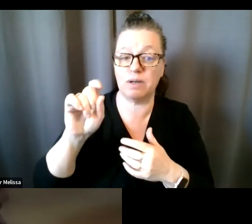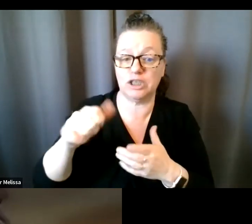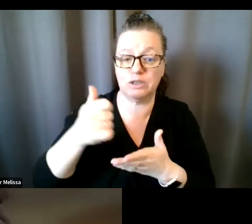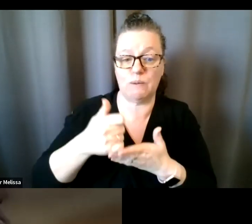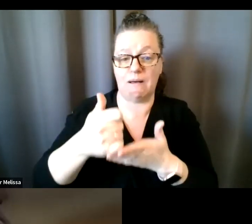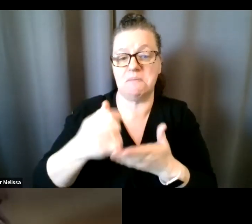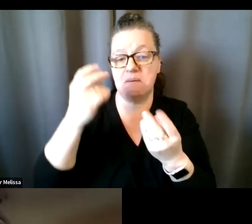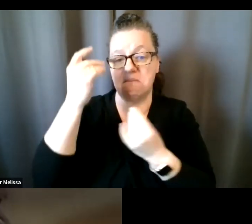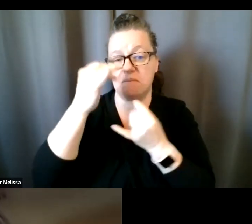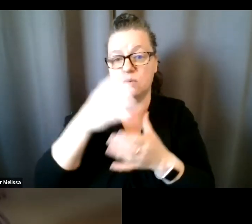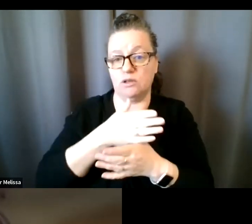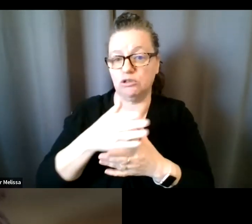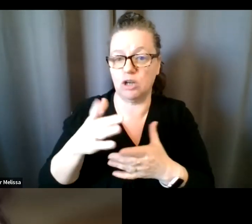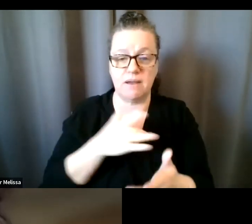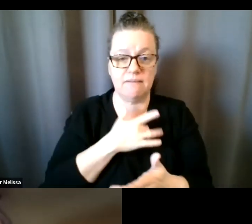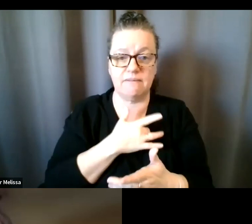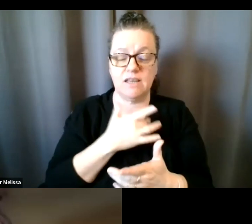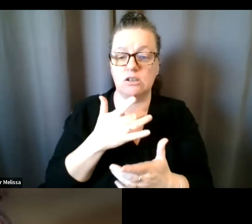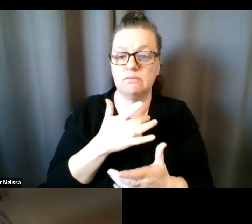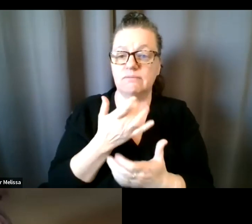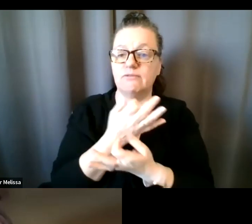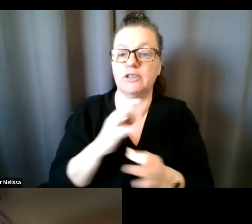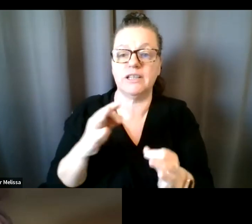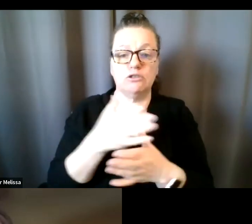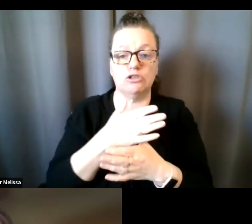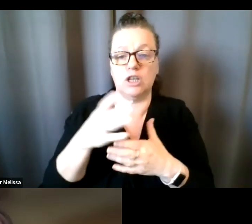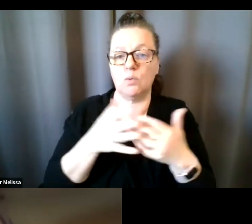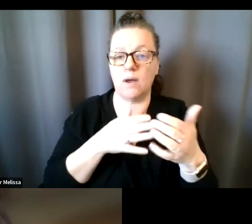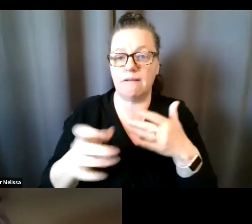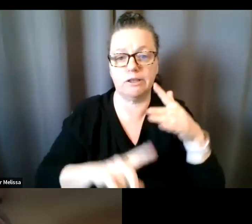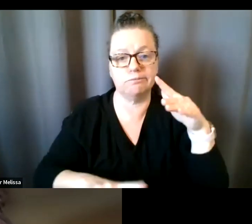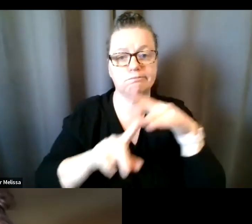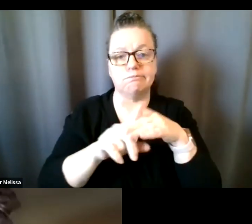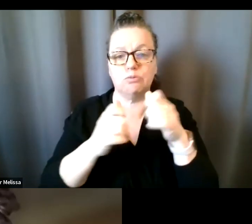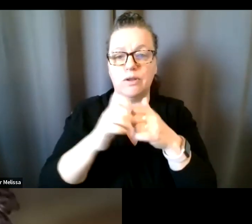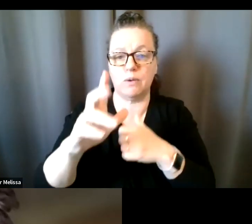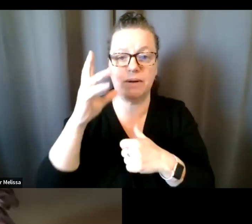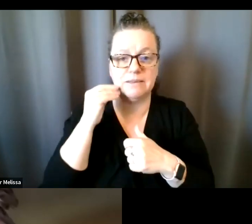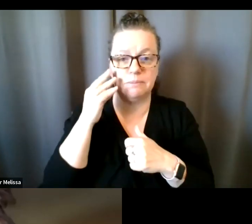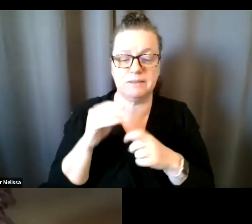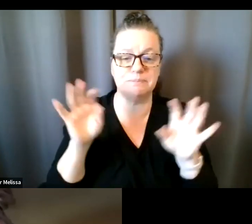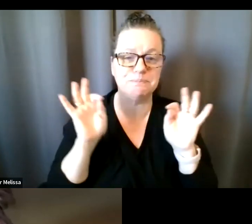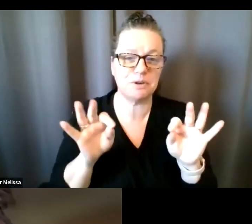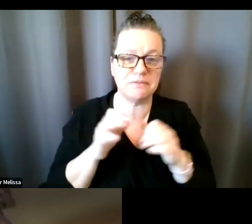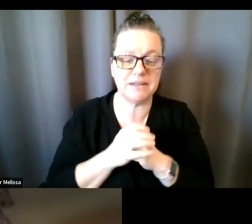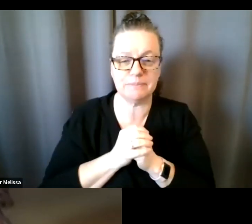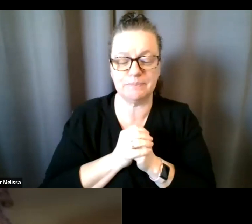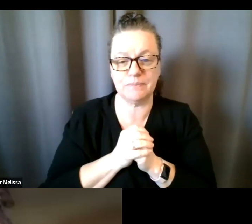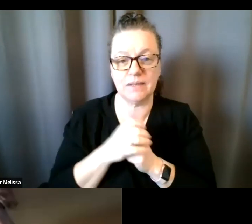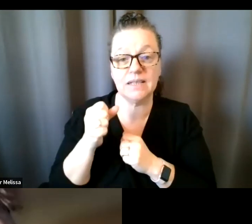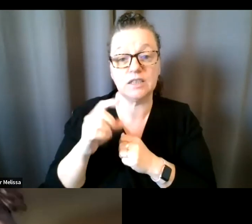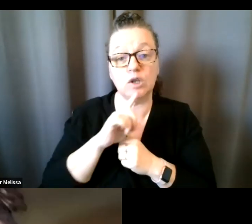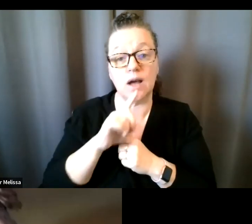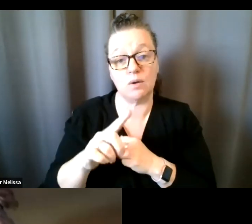share today, but please, Heaven, feel free to share whatever comes to mind about your experiences. Perfect. So I did really